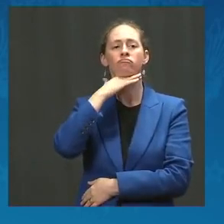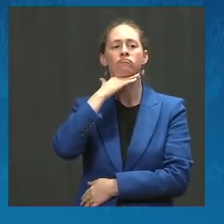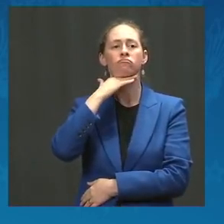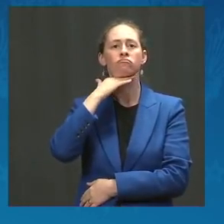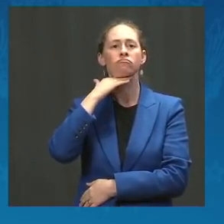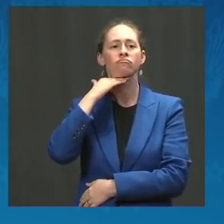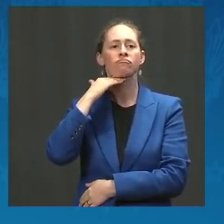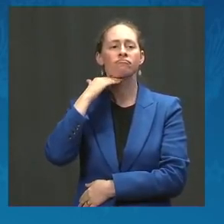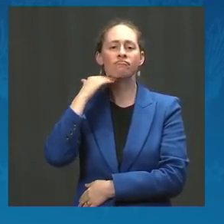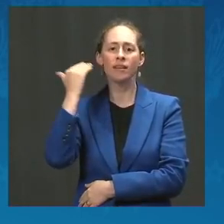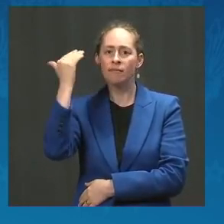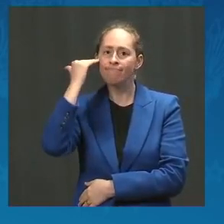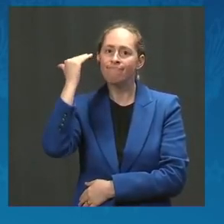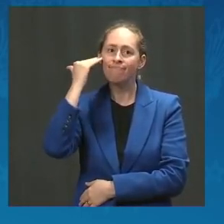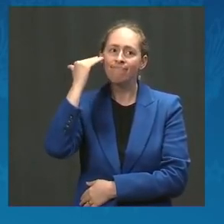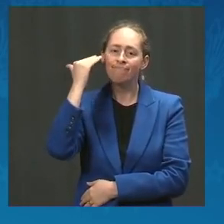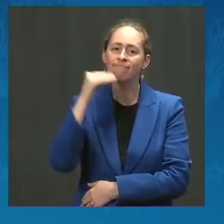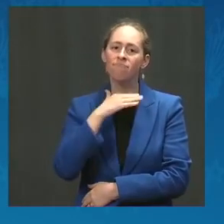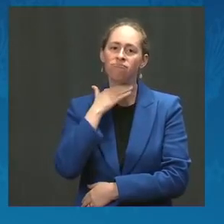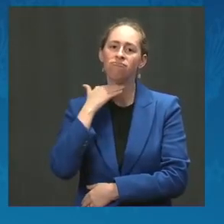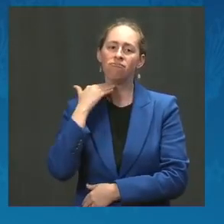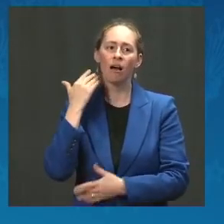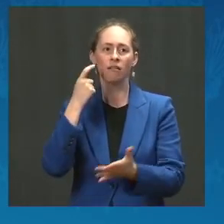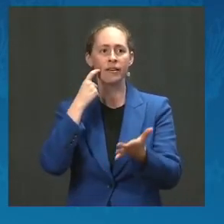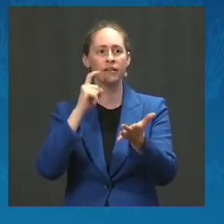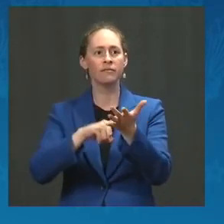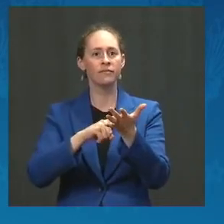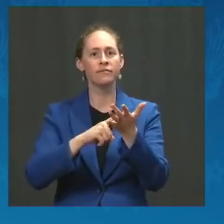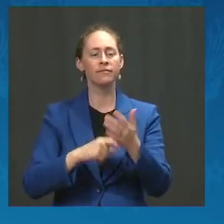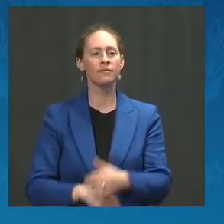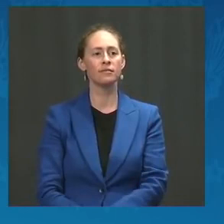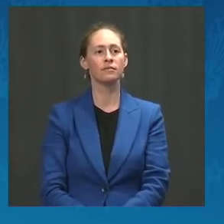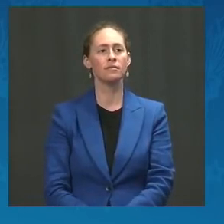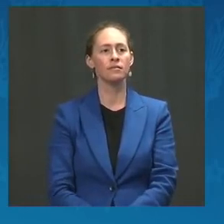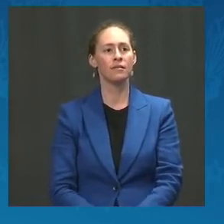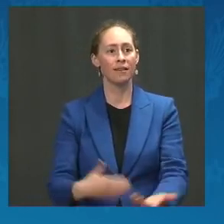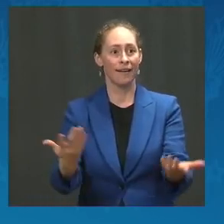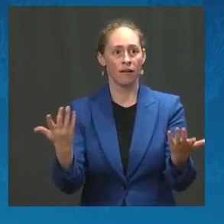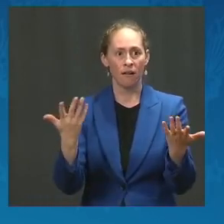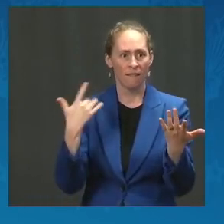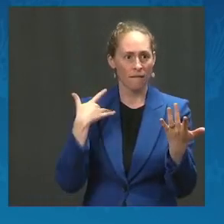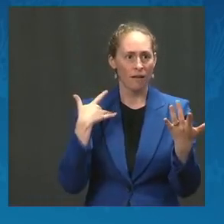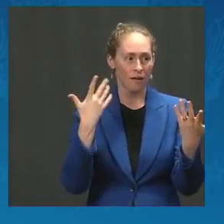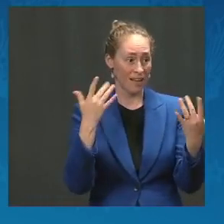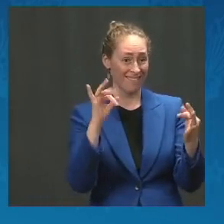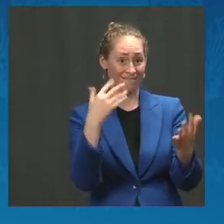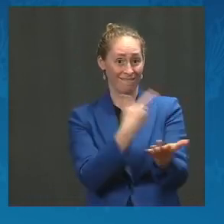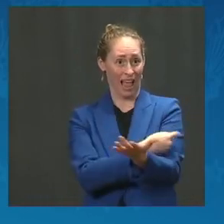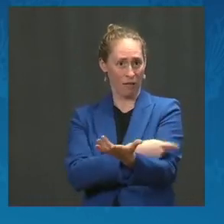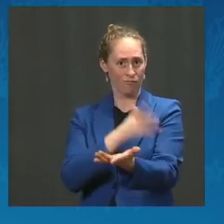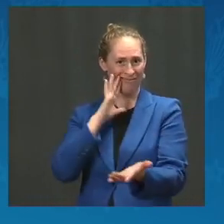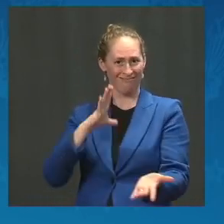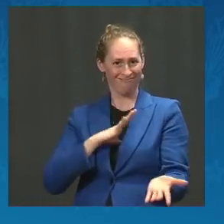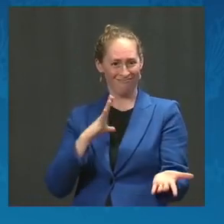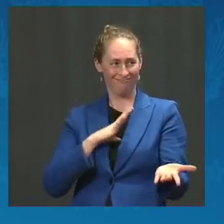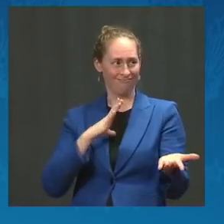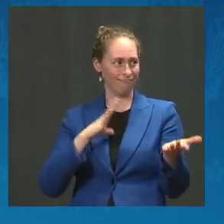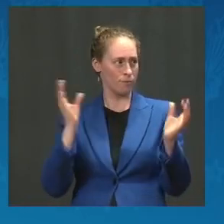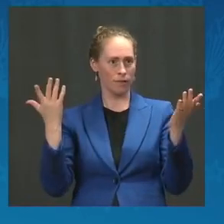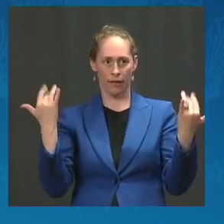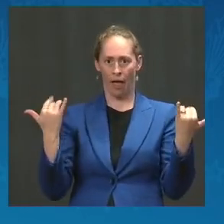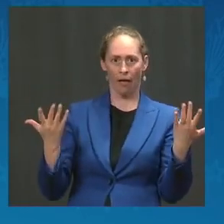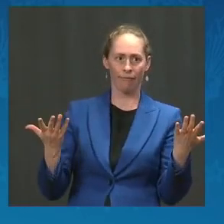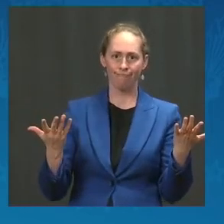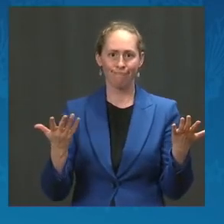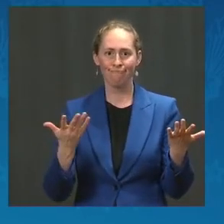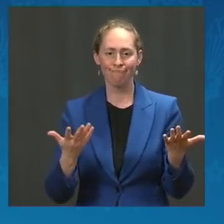high vaccination rates, we wouldn't be in this spot right now. Yes, sir. Mr. President. Mr. President, will this